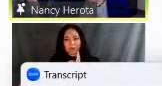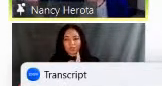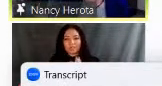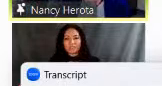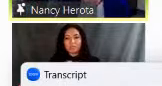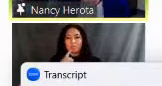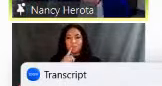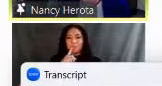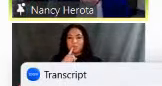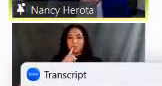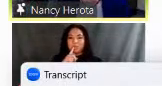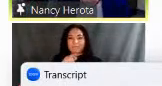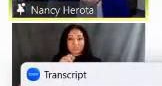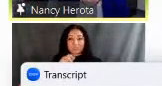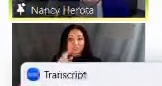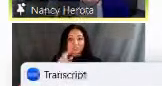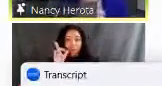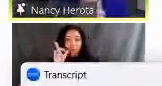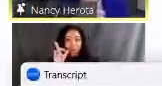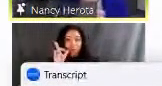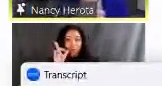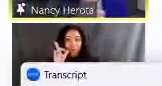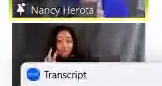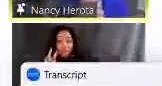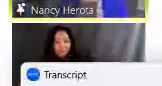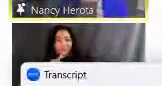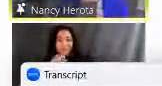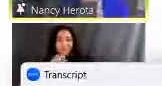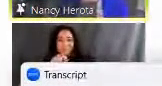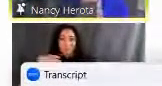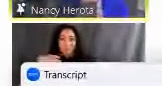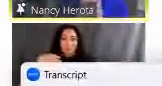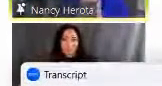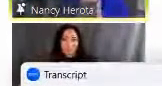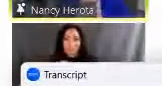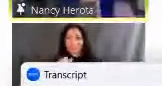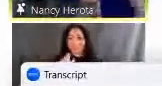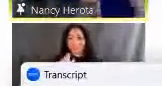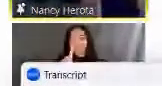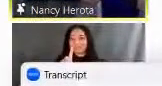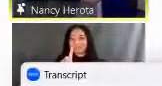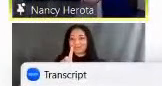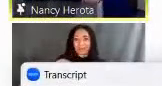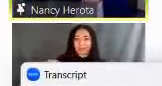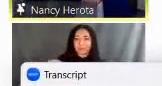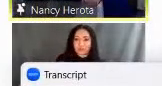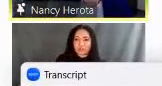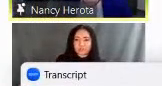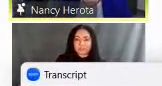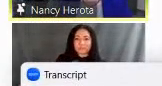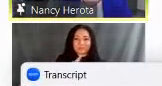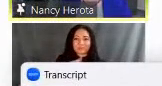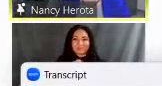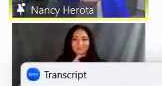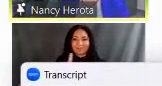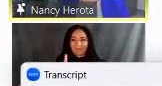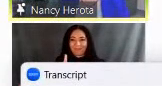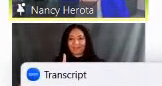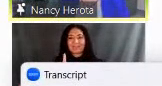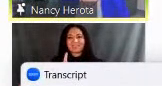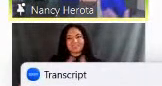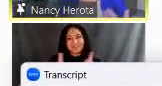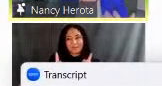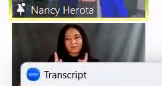at the actual reimbursement. The ADA reimbursement for TK is different from the reimbursement for state